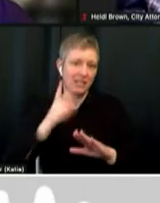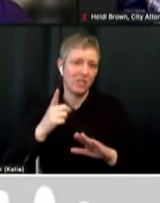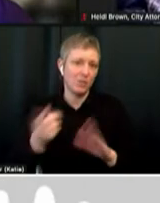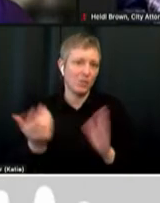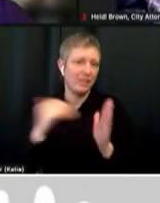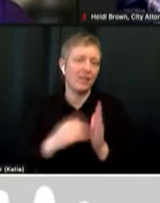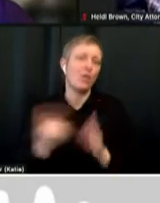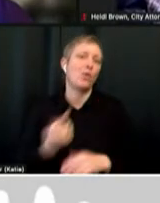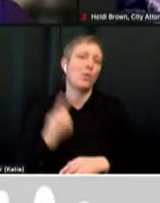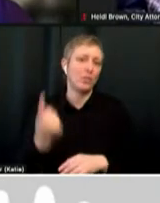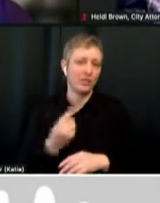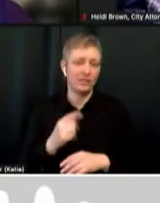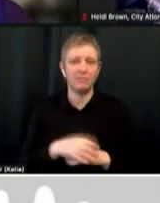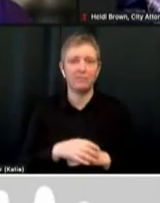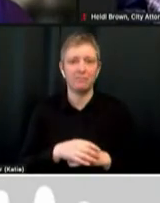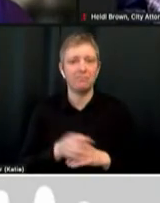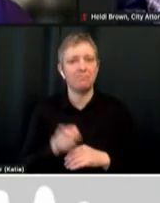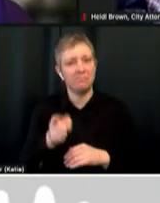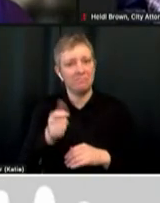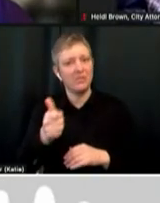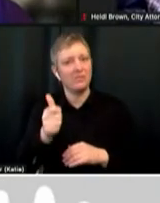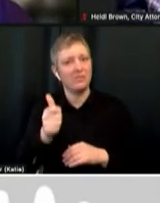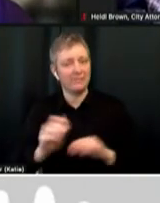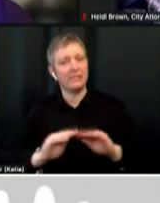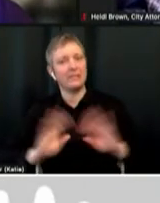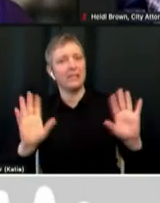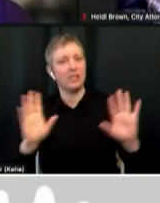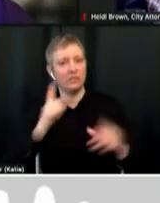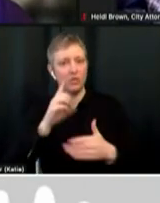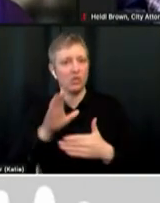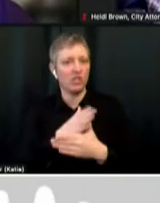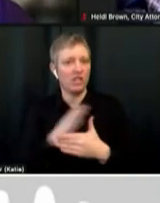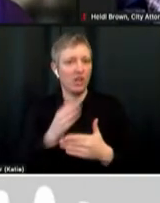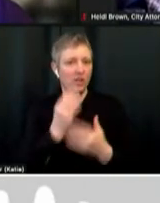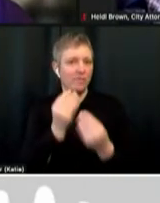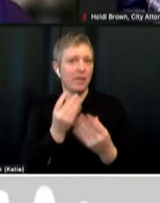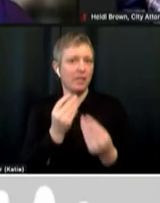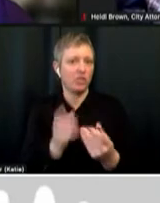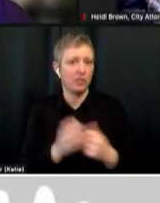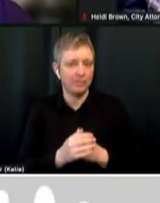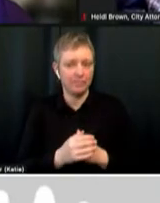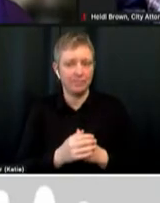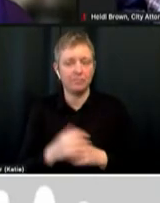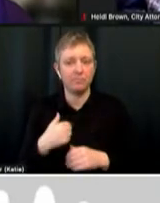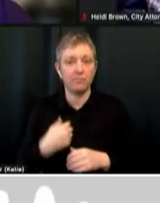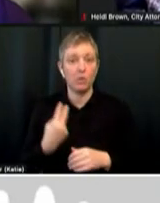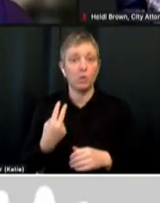clear in your sharing of information. I did have two quick questions.